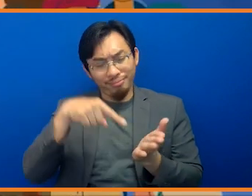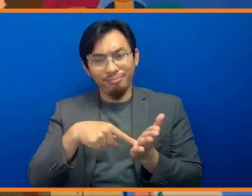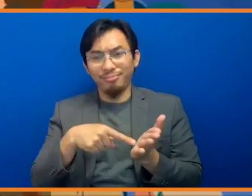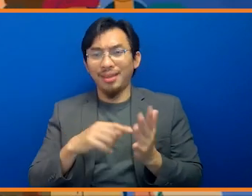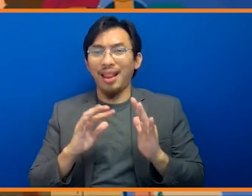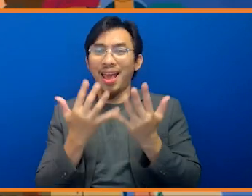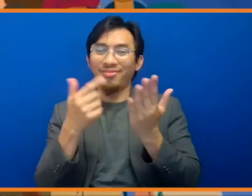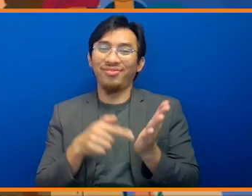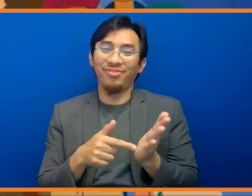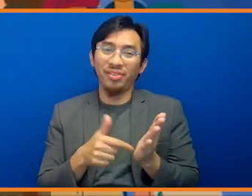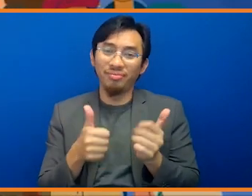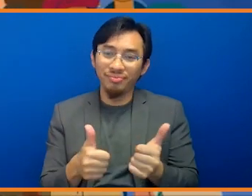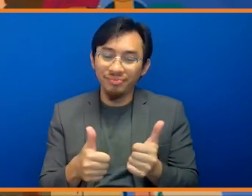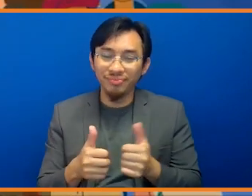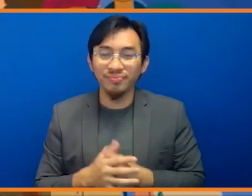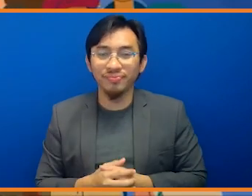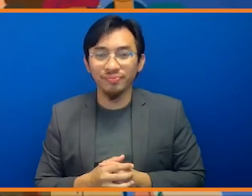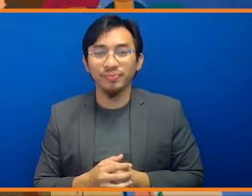alive.